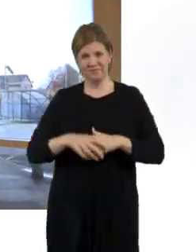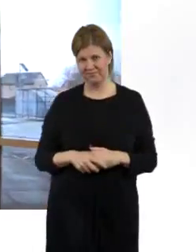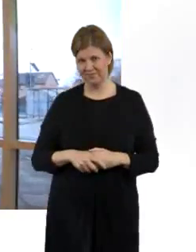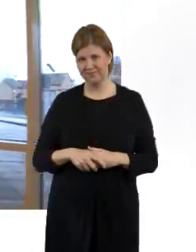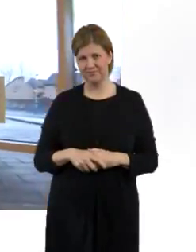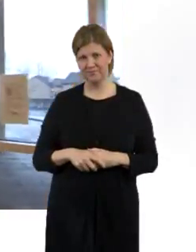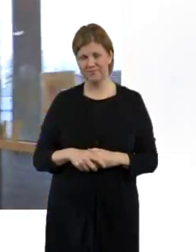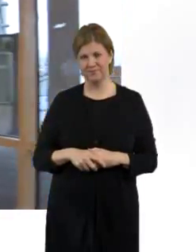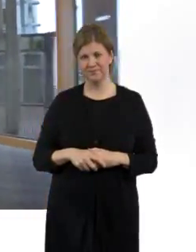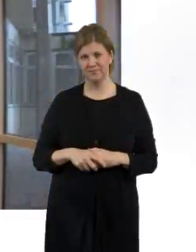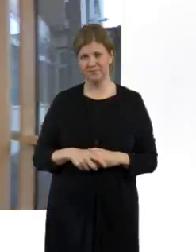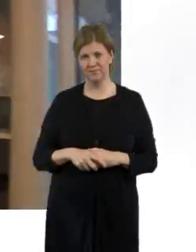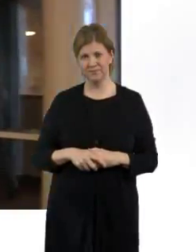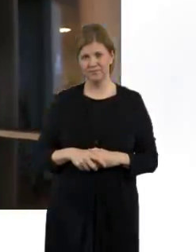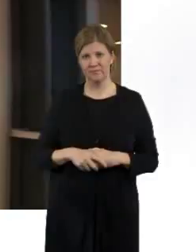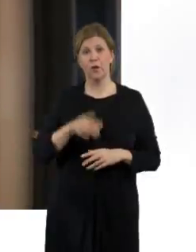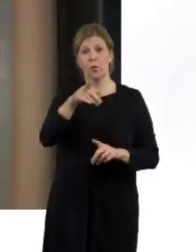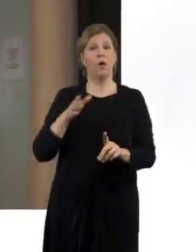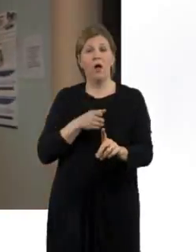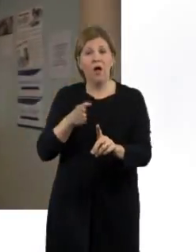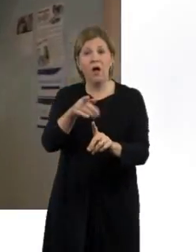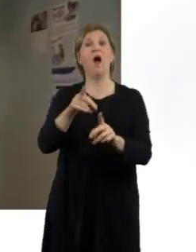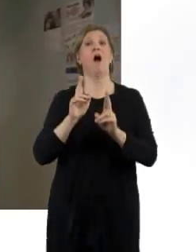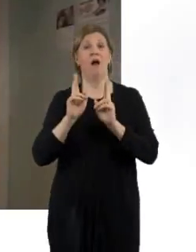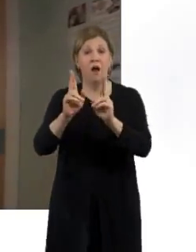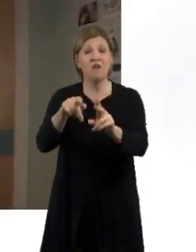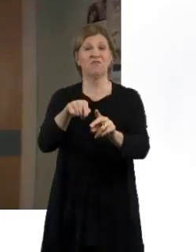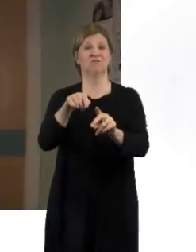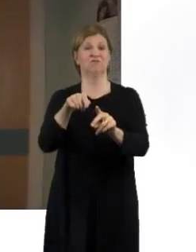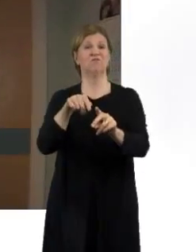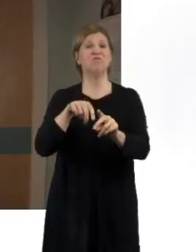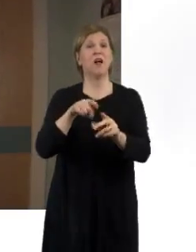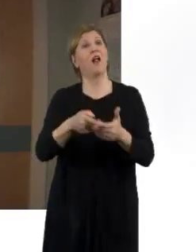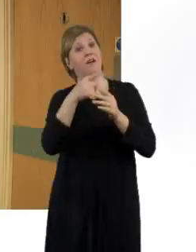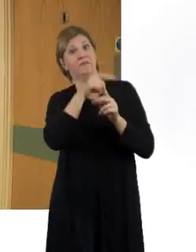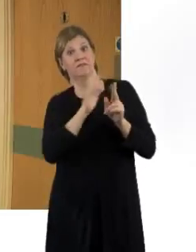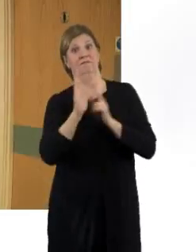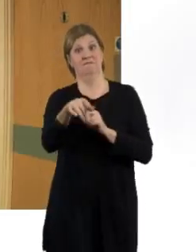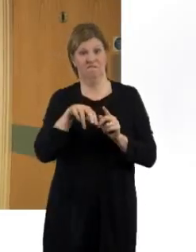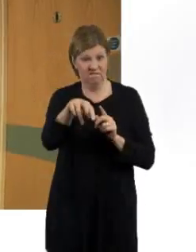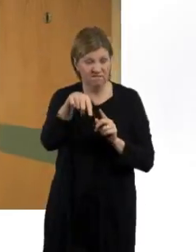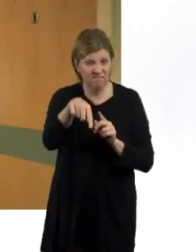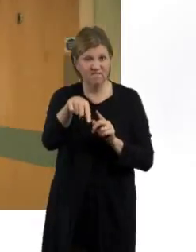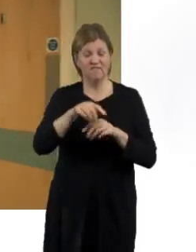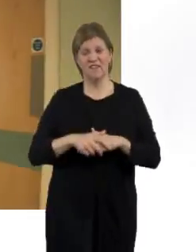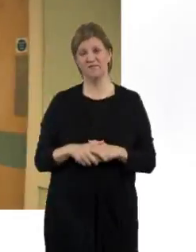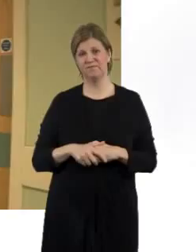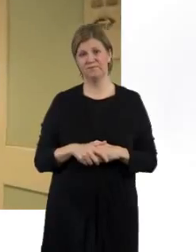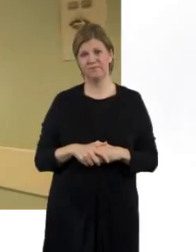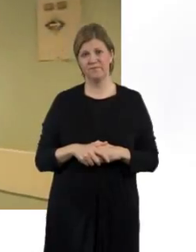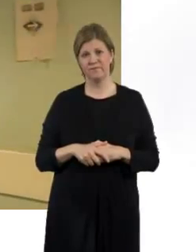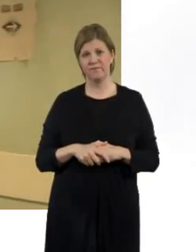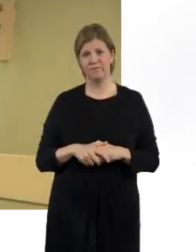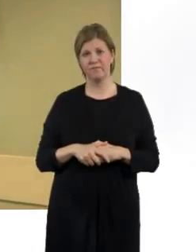to the door on the far side, and make your way through the corridor to maternity assessment. So you're going to make your way